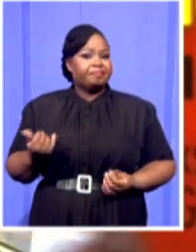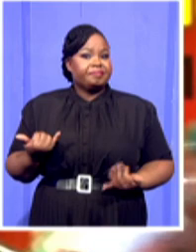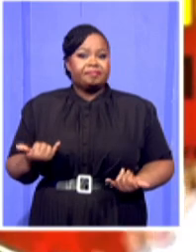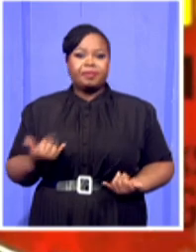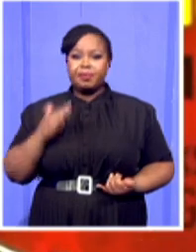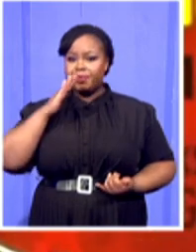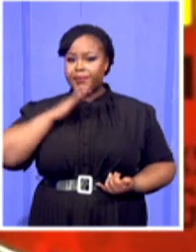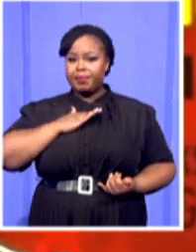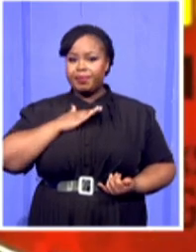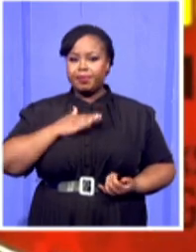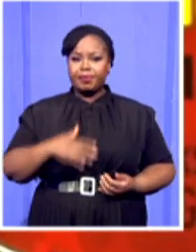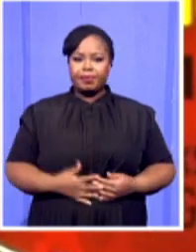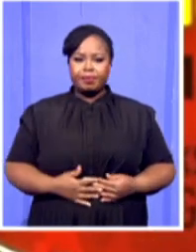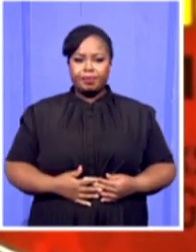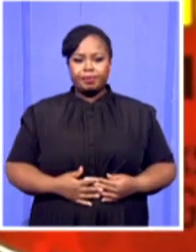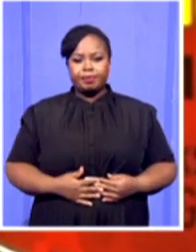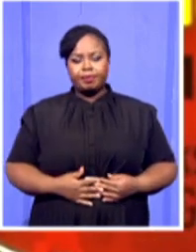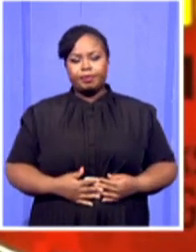revenue.